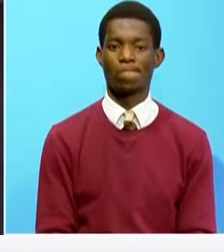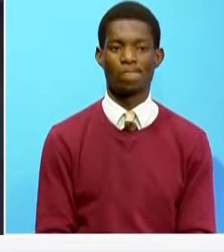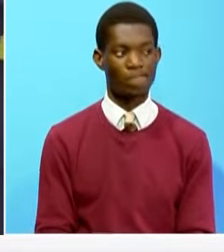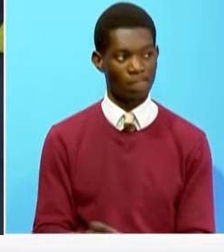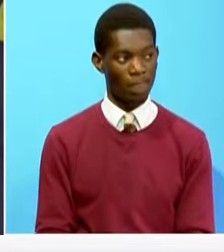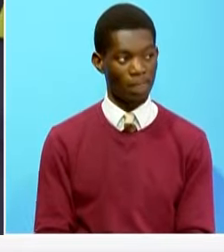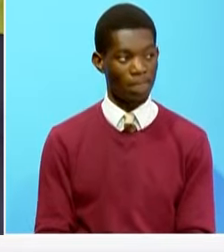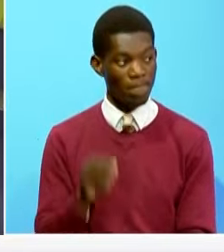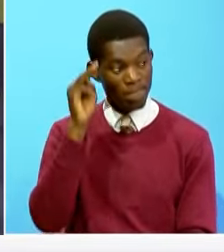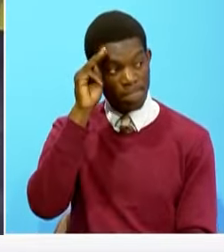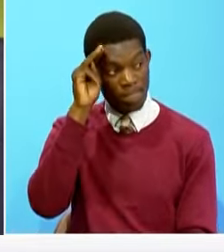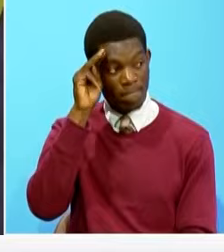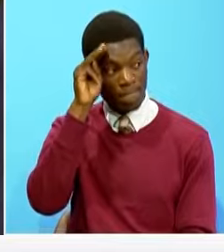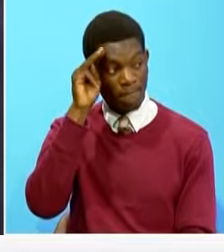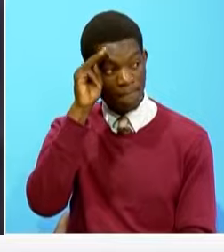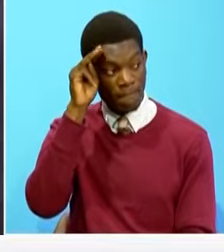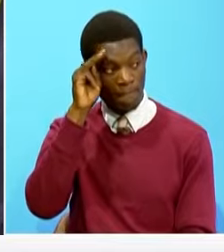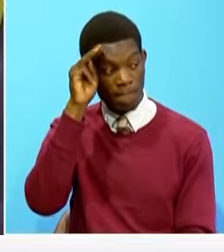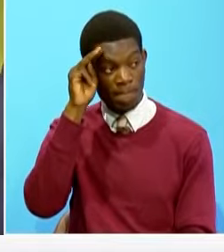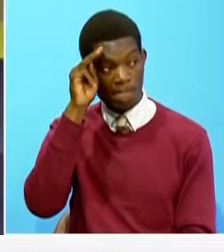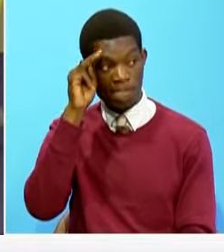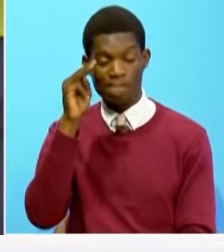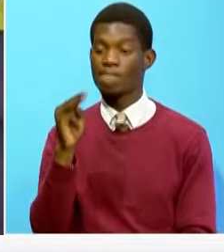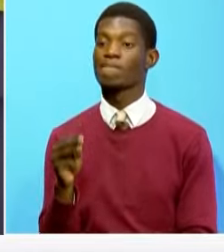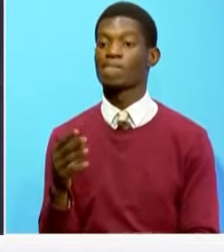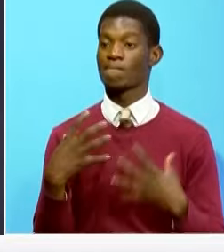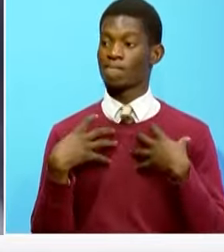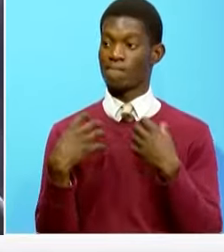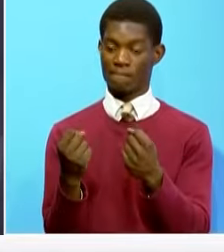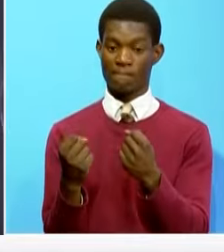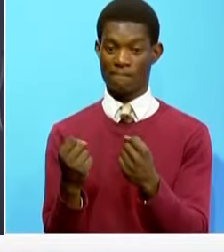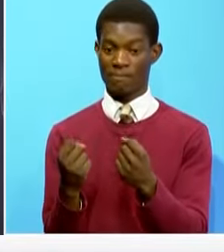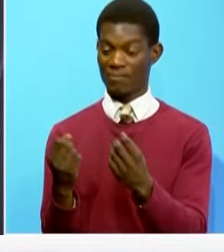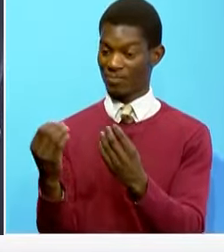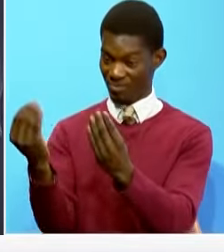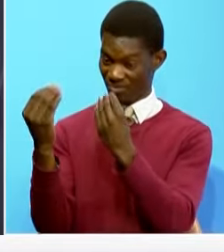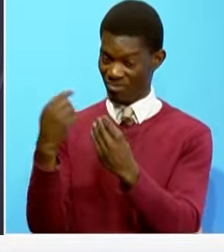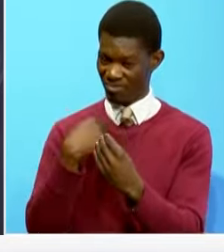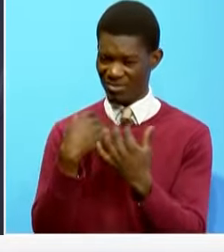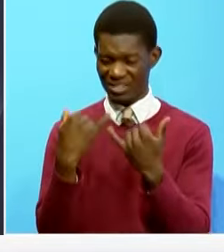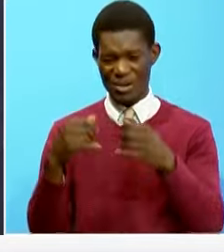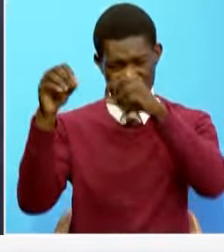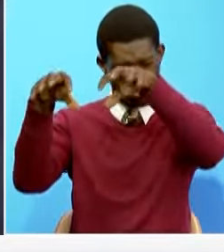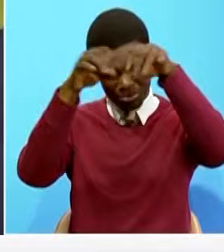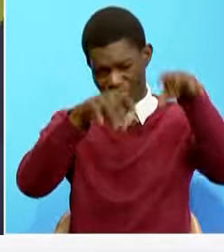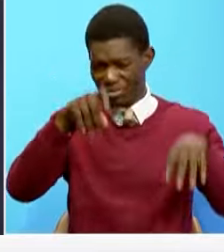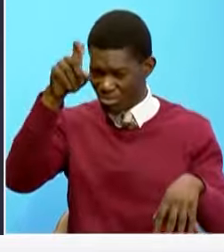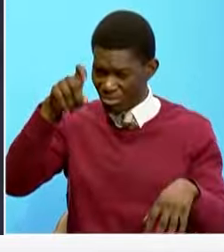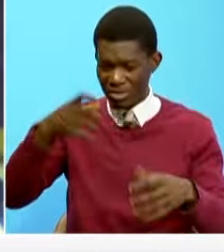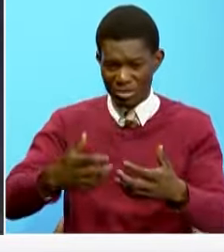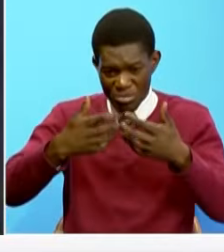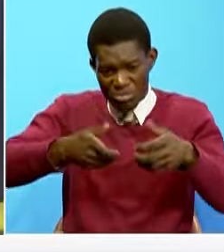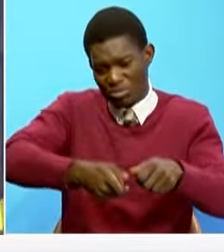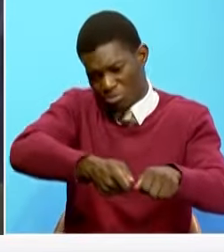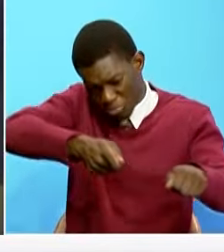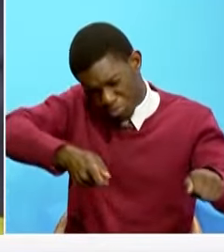me of backup power because of the power outages. Yes. So it means even if we hand